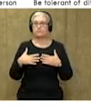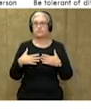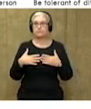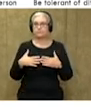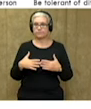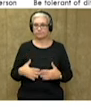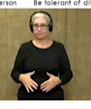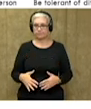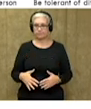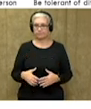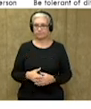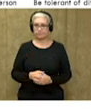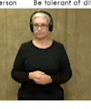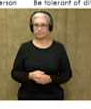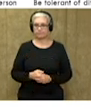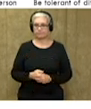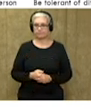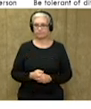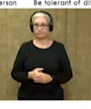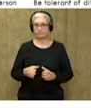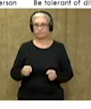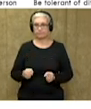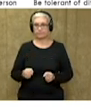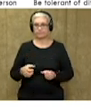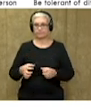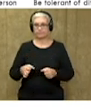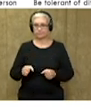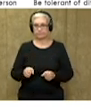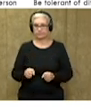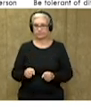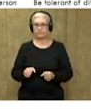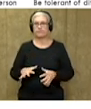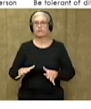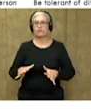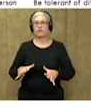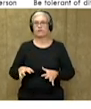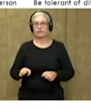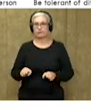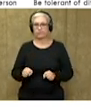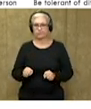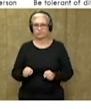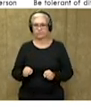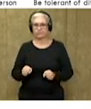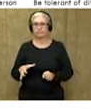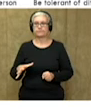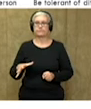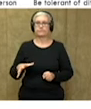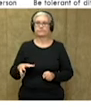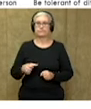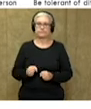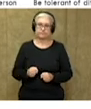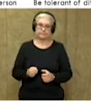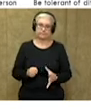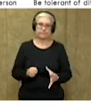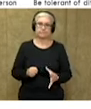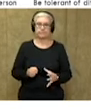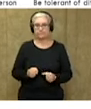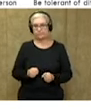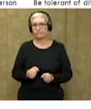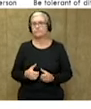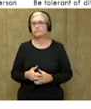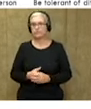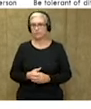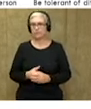each muscle and really squeeze your hand and then relax your hand and squeeze the other hand and relax it. And those